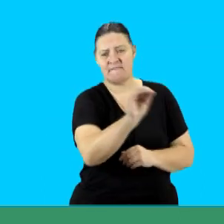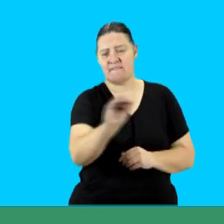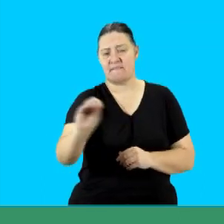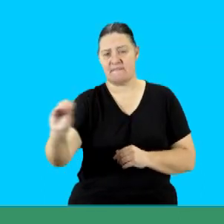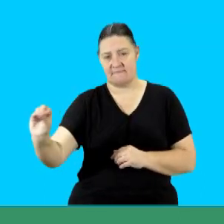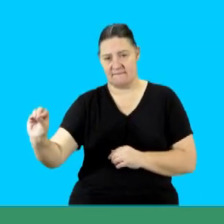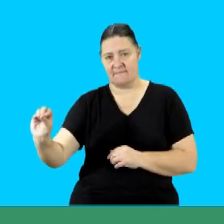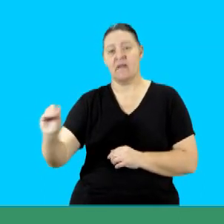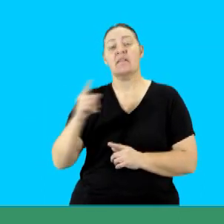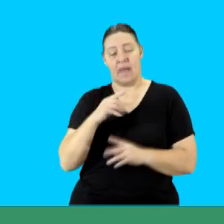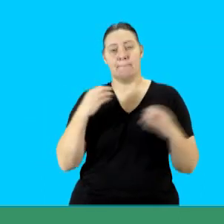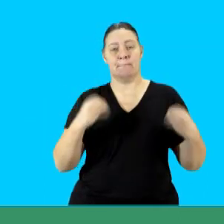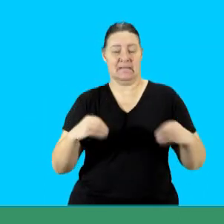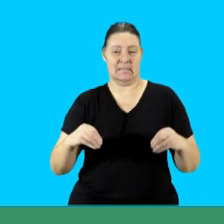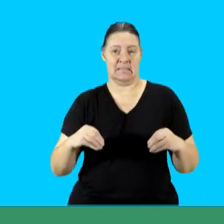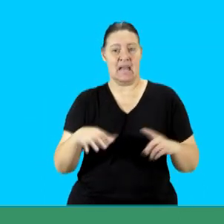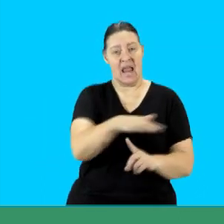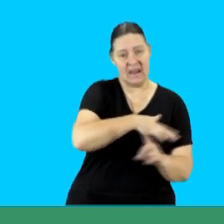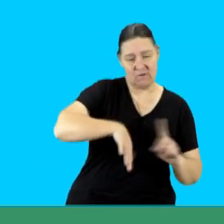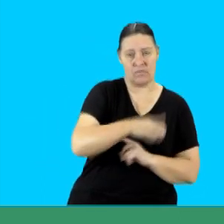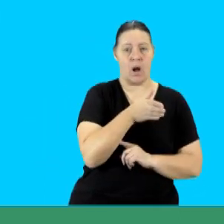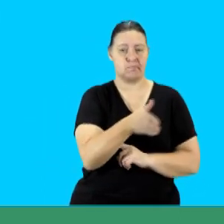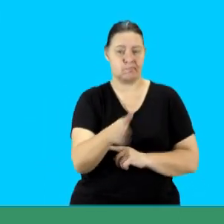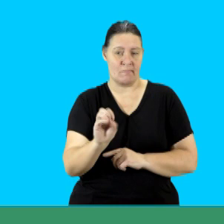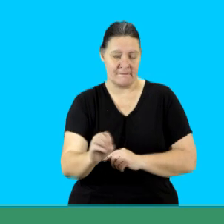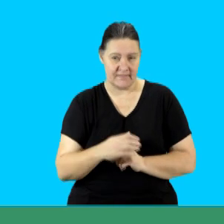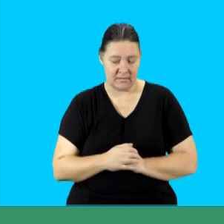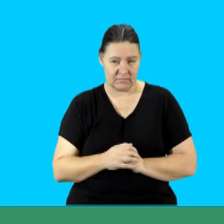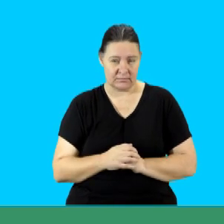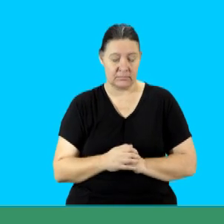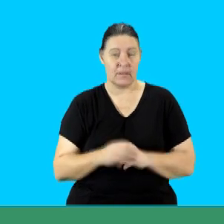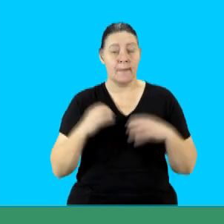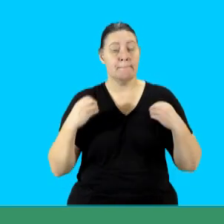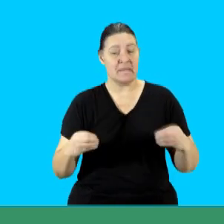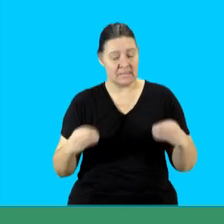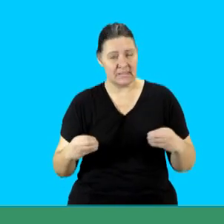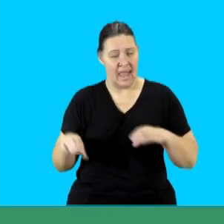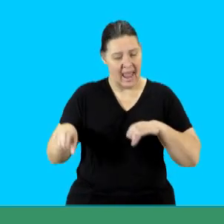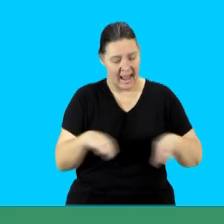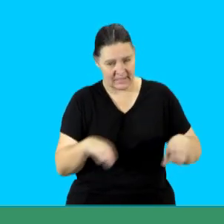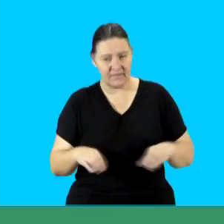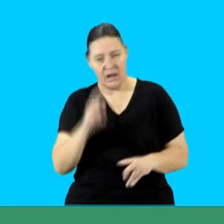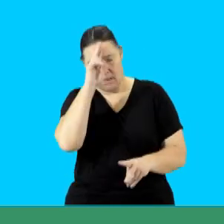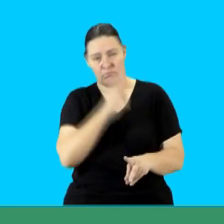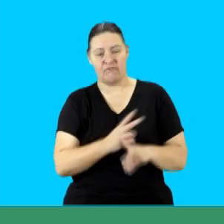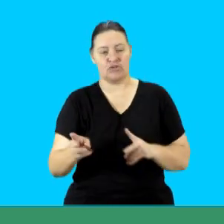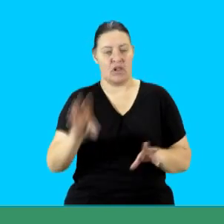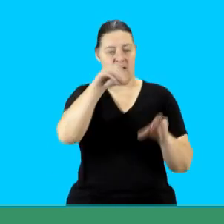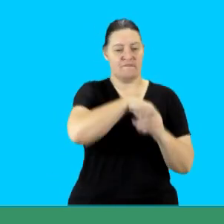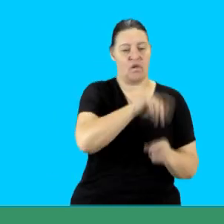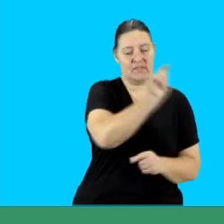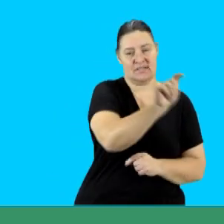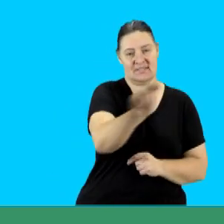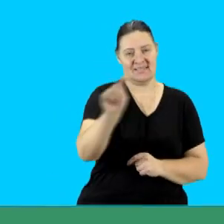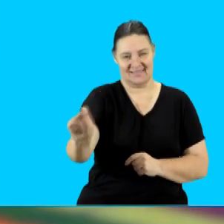who operate in the business environment. Businesses take an active role in professional bodies. So